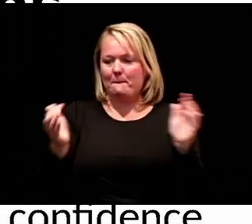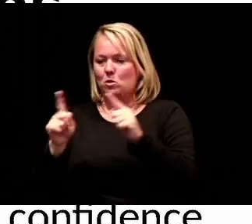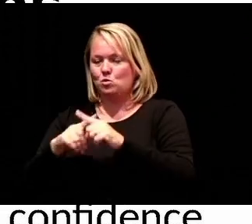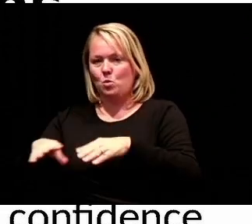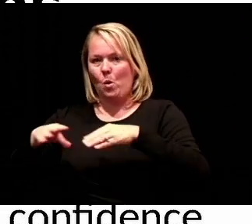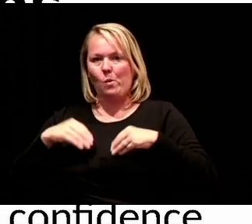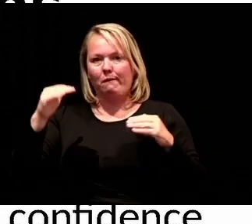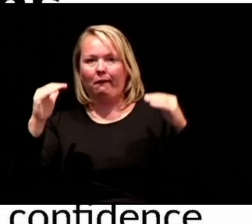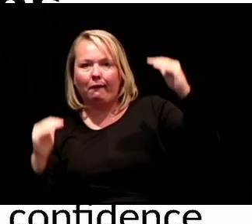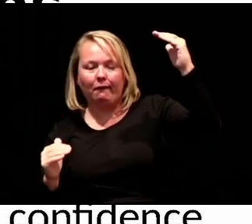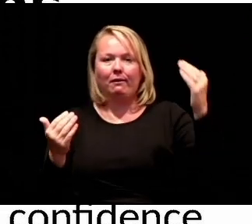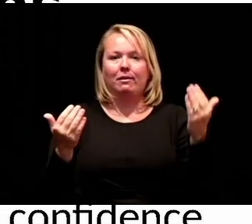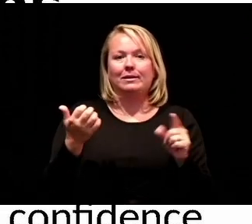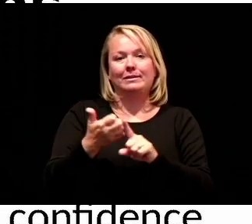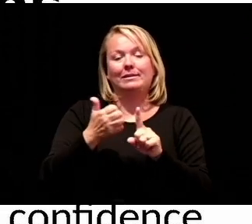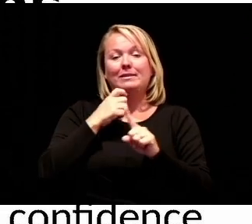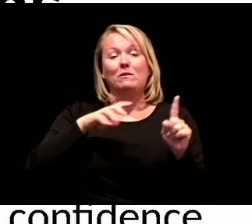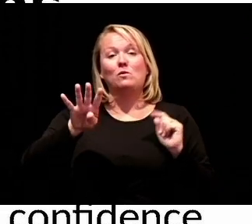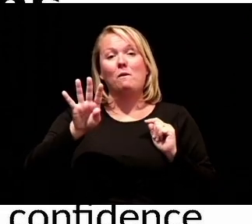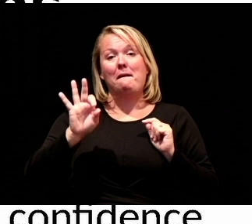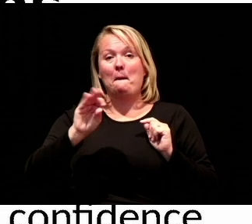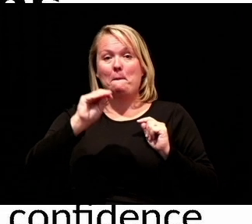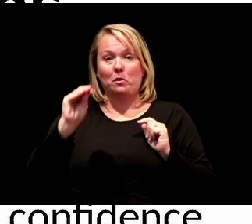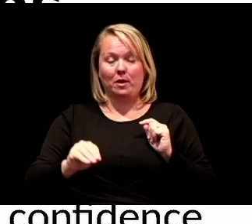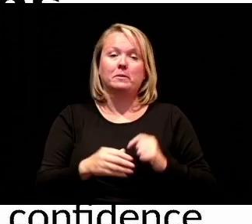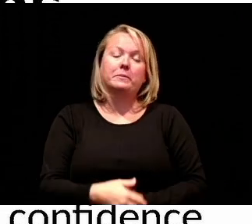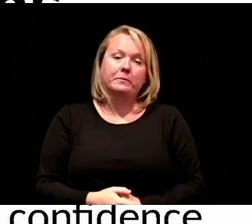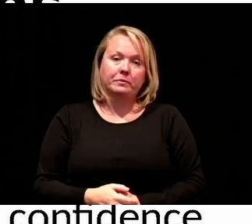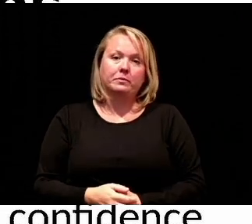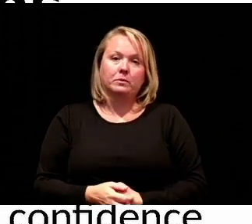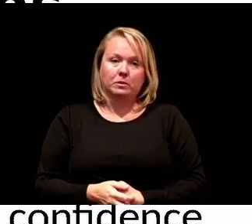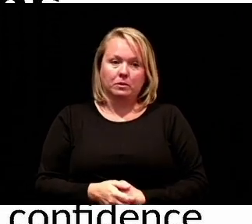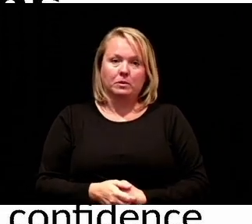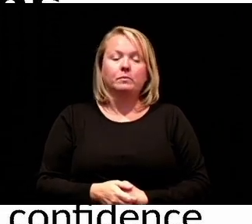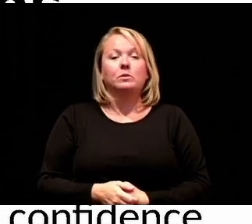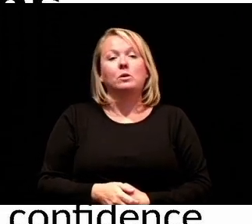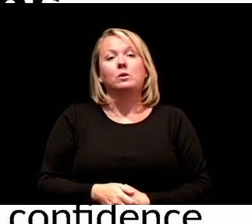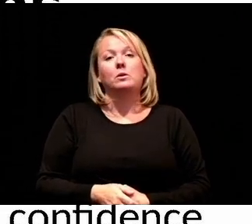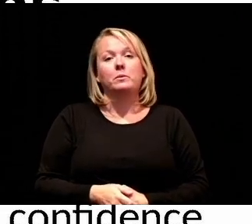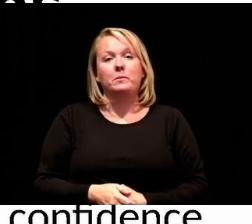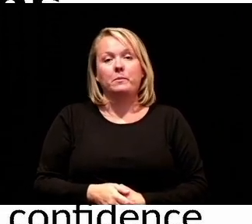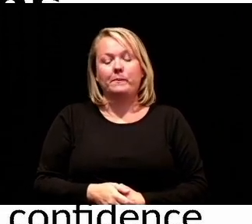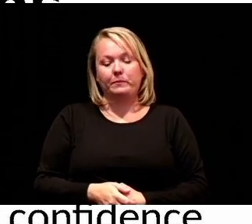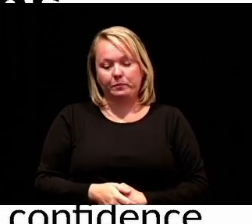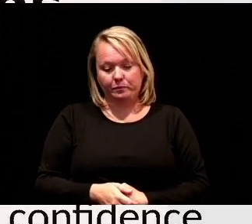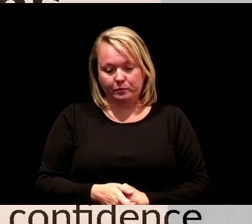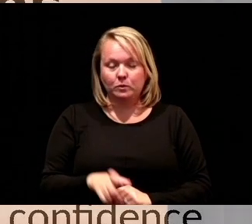statistical significance level, were families headed by African American families, single mothers, and families with